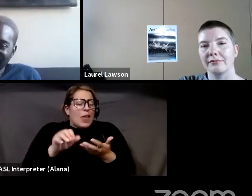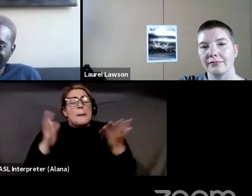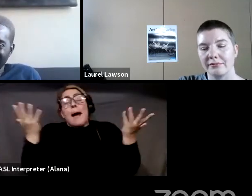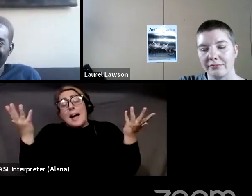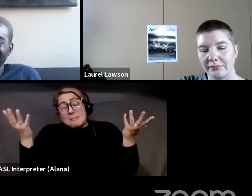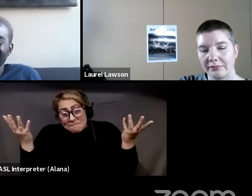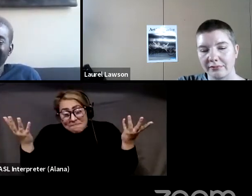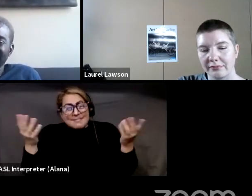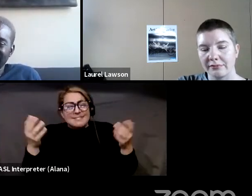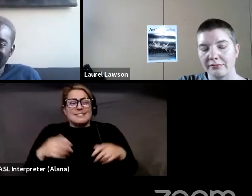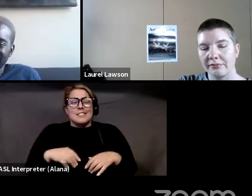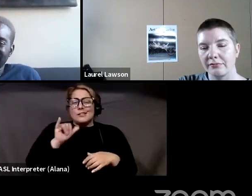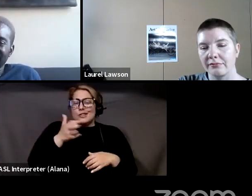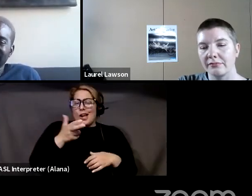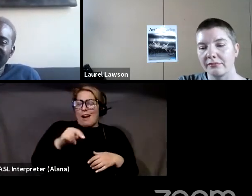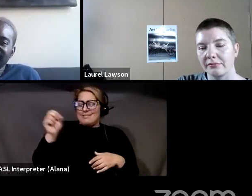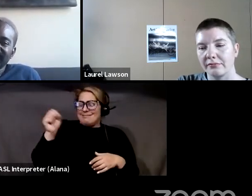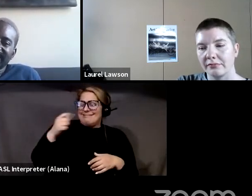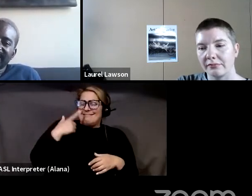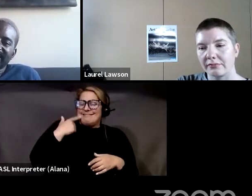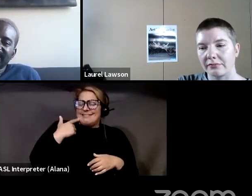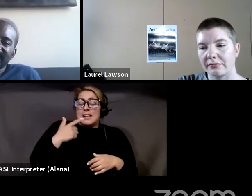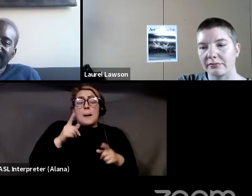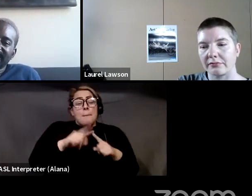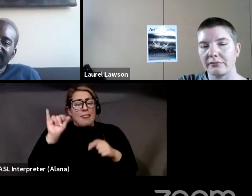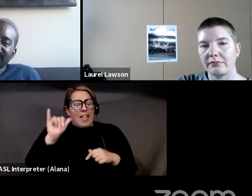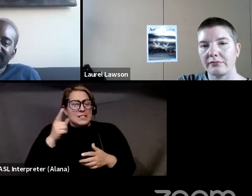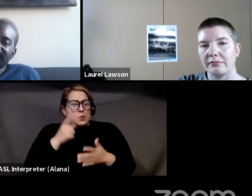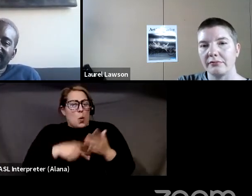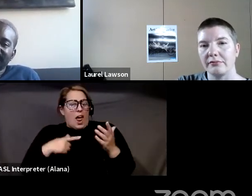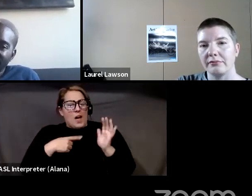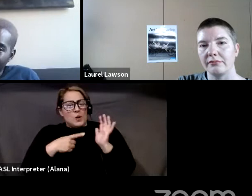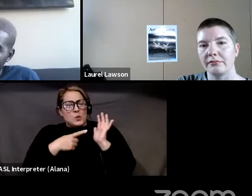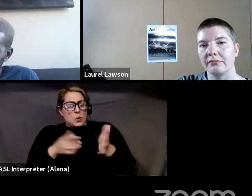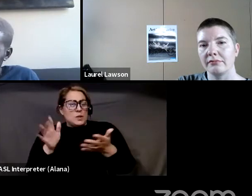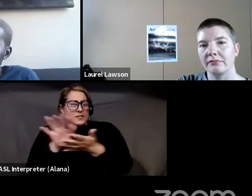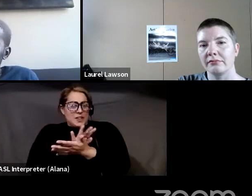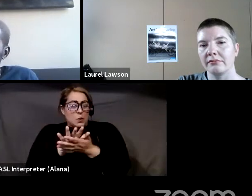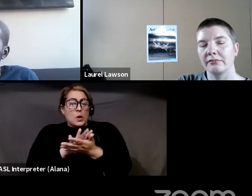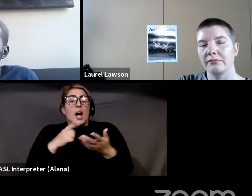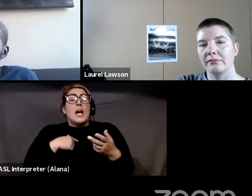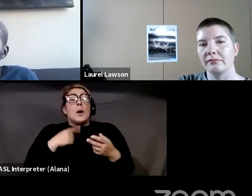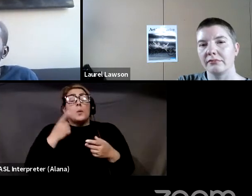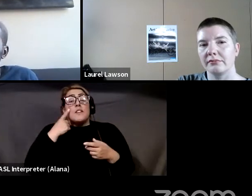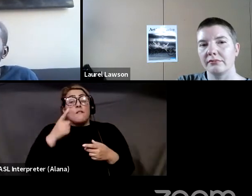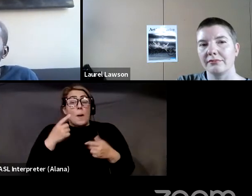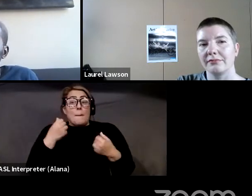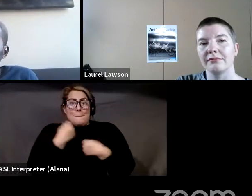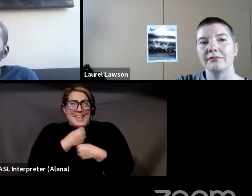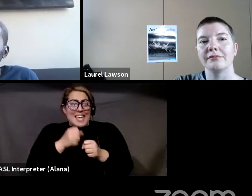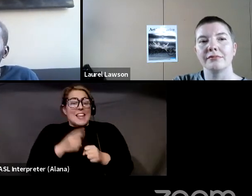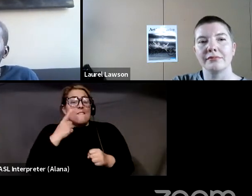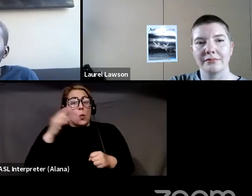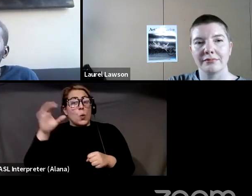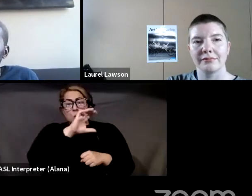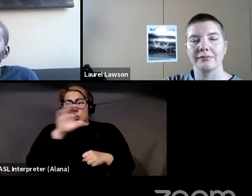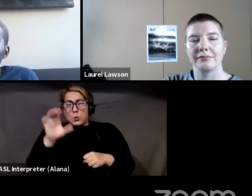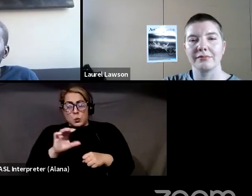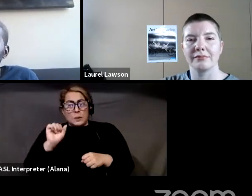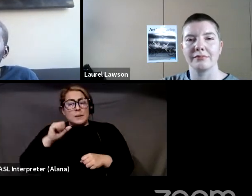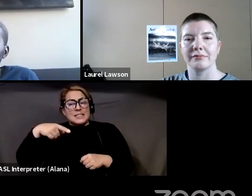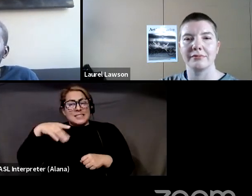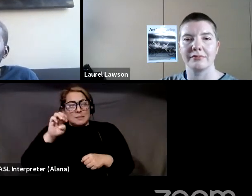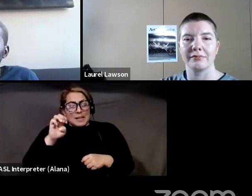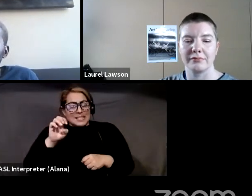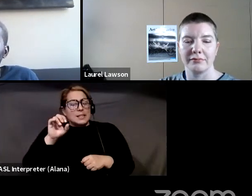Yeah, that's what I shared. But yeah, definitely to note that it was for the Zoom space. What you're witnessing was not the actual work